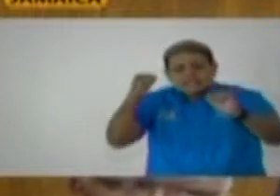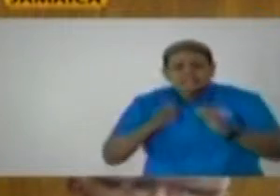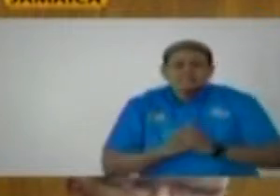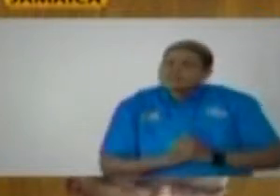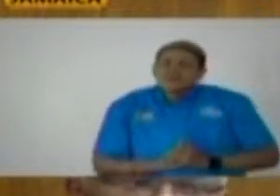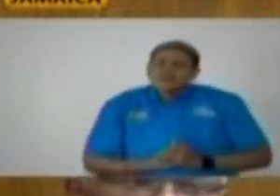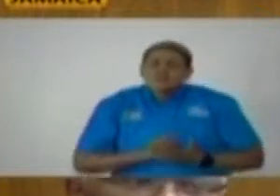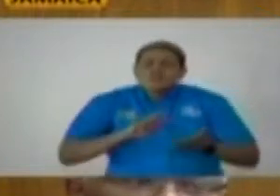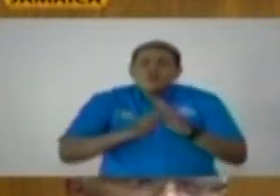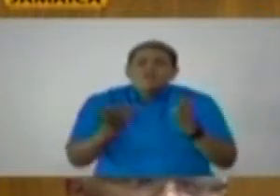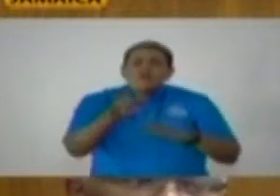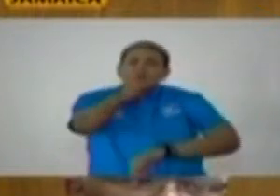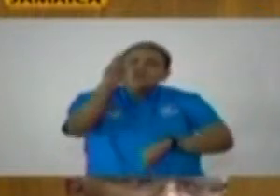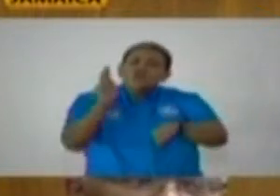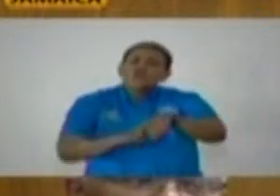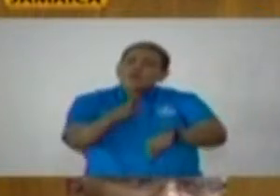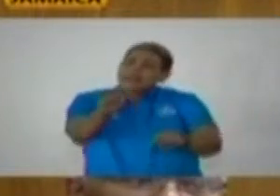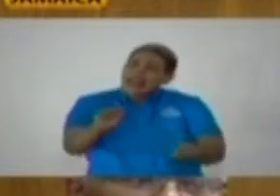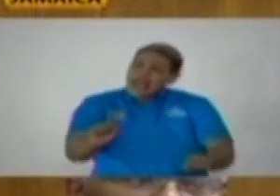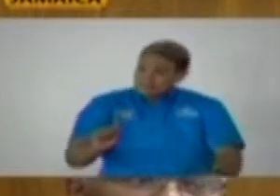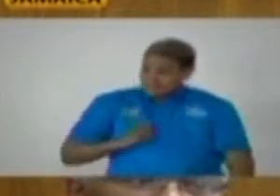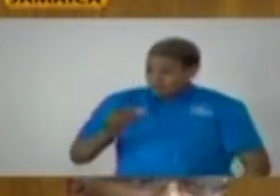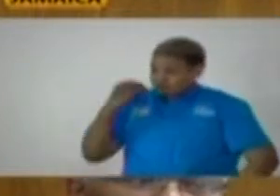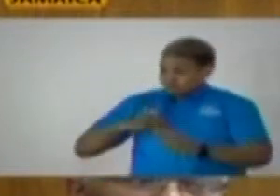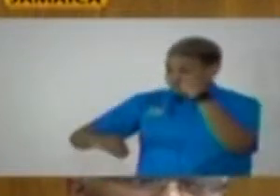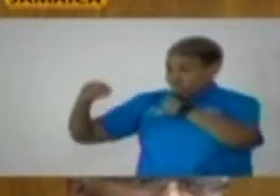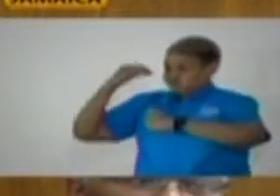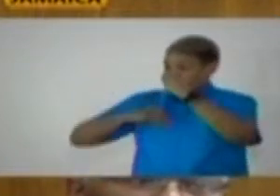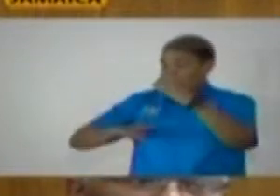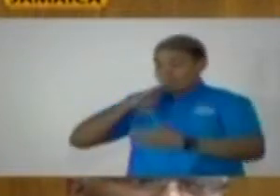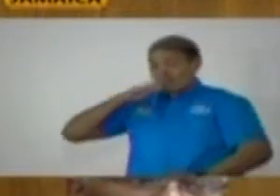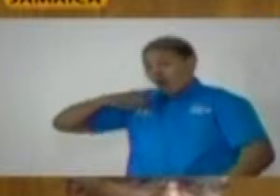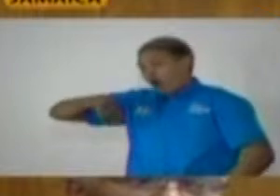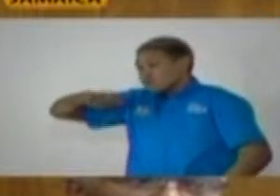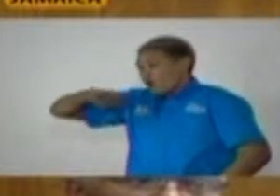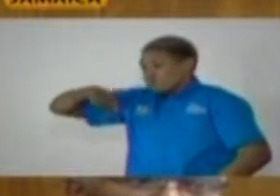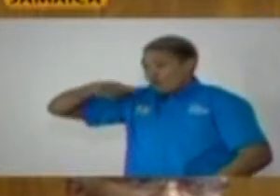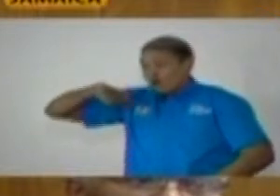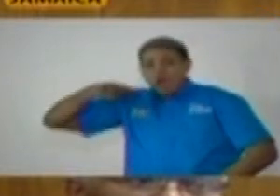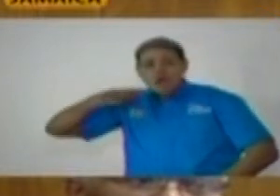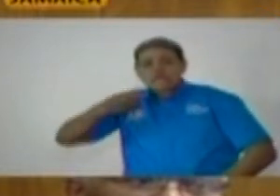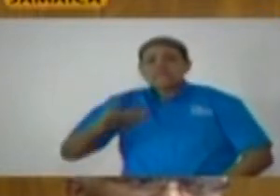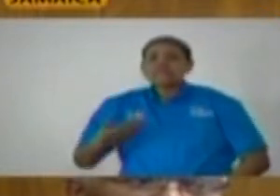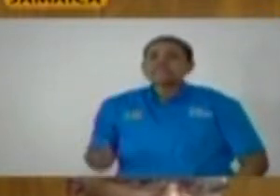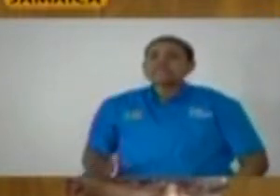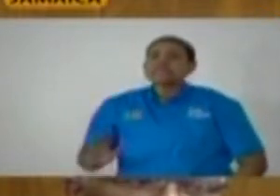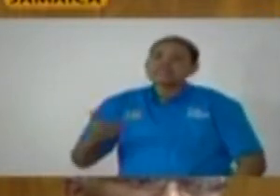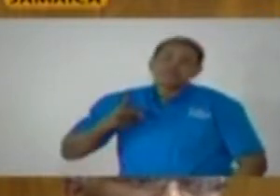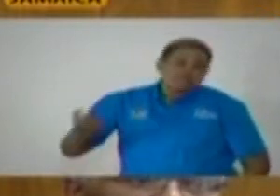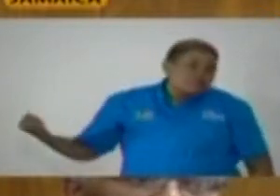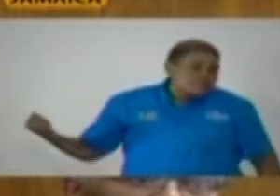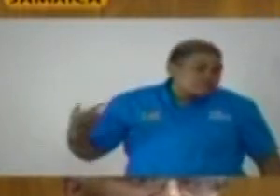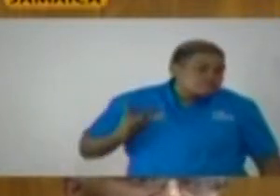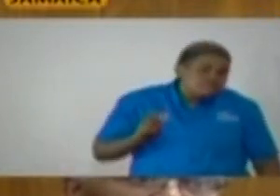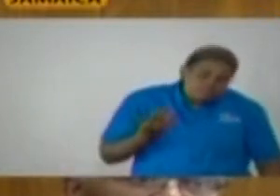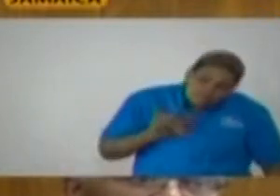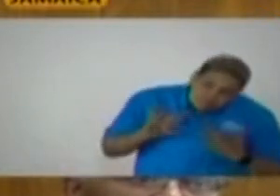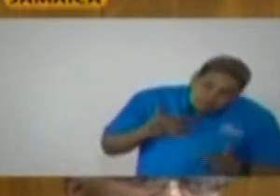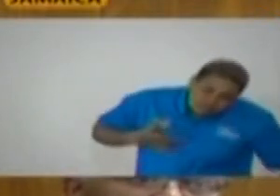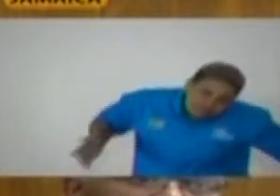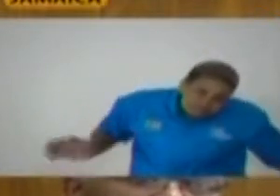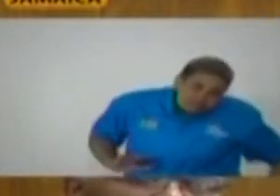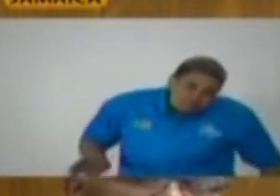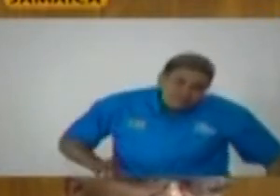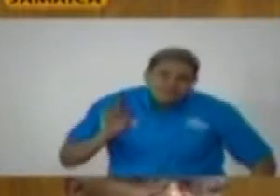means what you would normally be able to consume for breakfast in the morning, you probably can't consume it anymore. And you